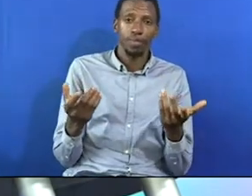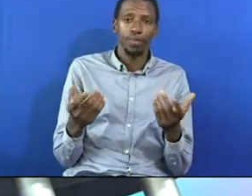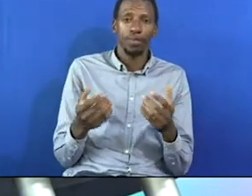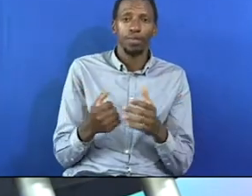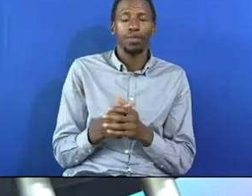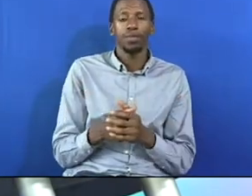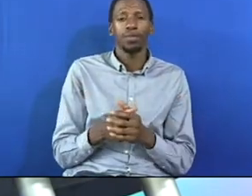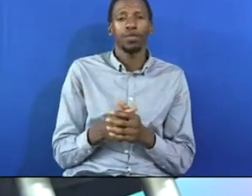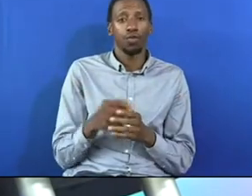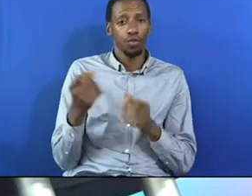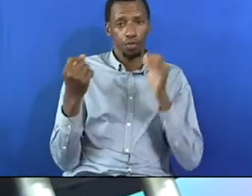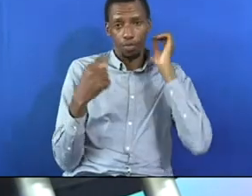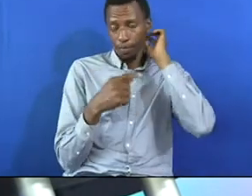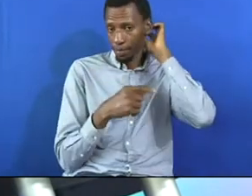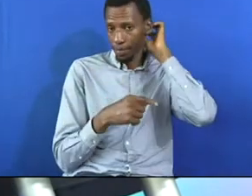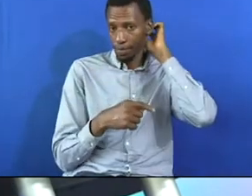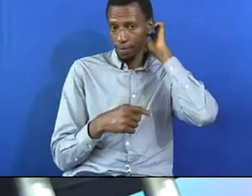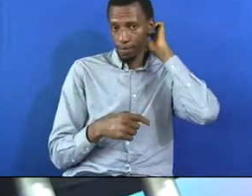Are we together?